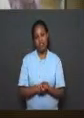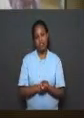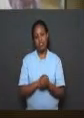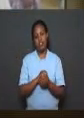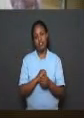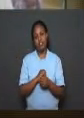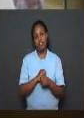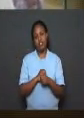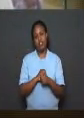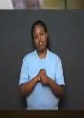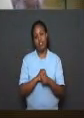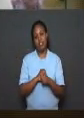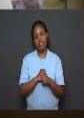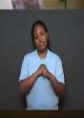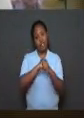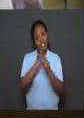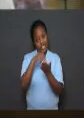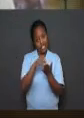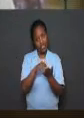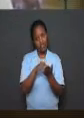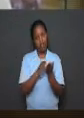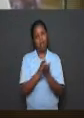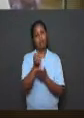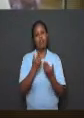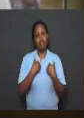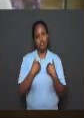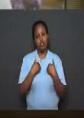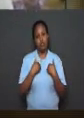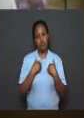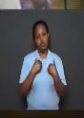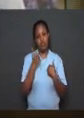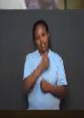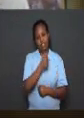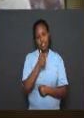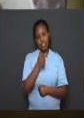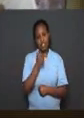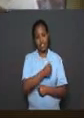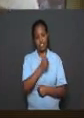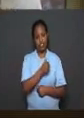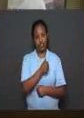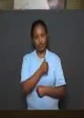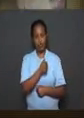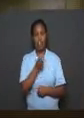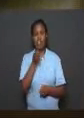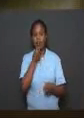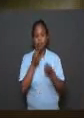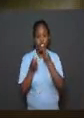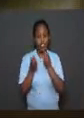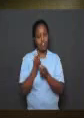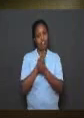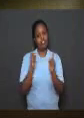Defendants also have the right to be protected against self-incrimination.